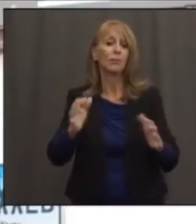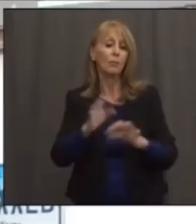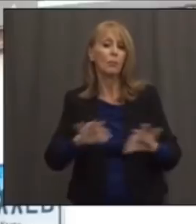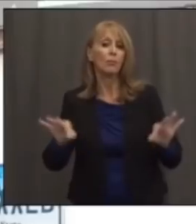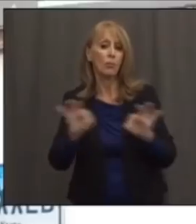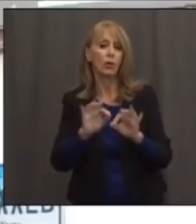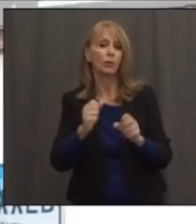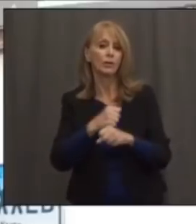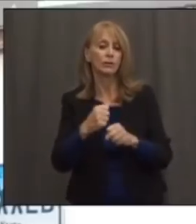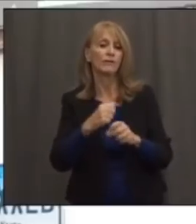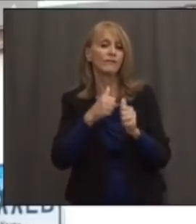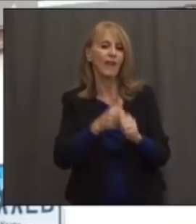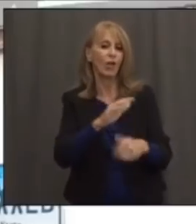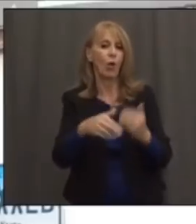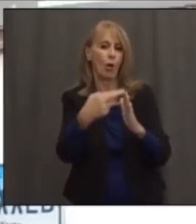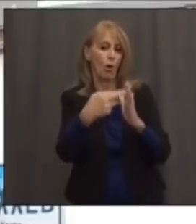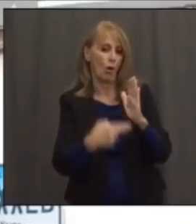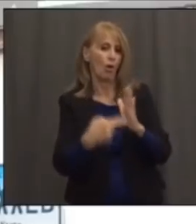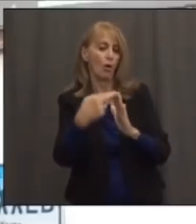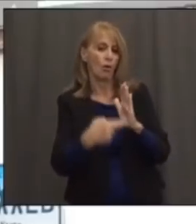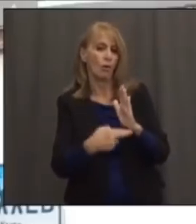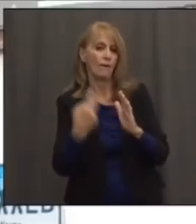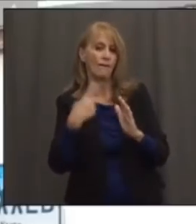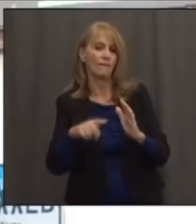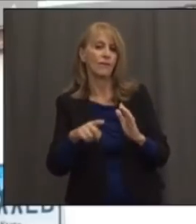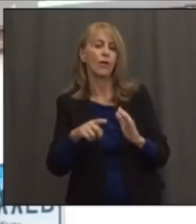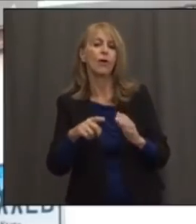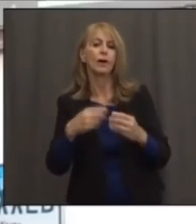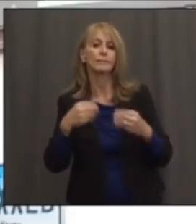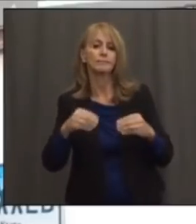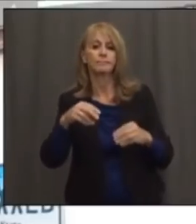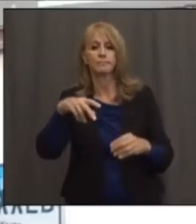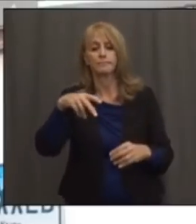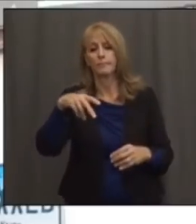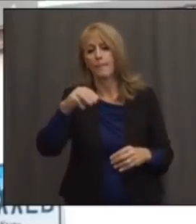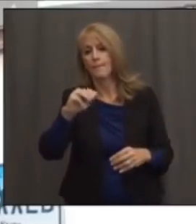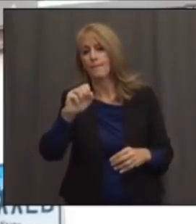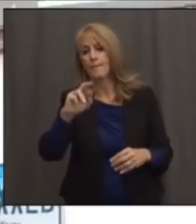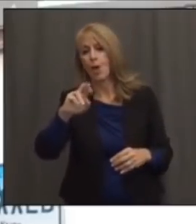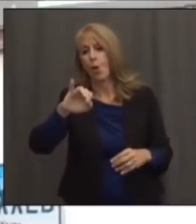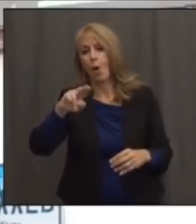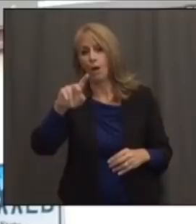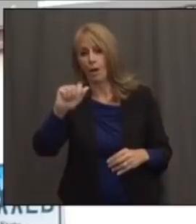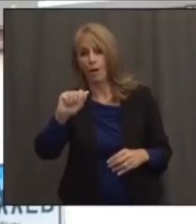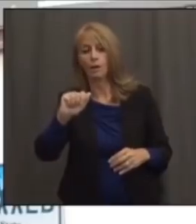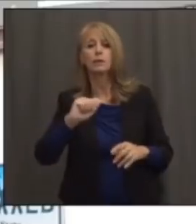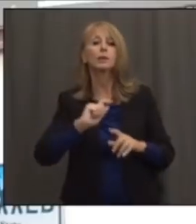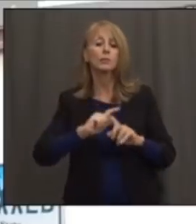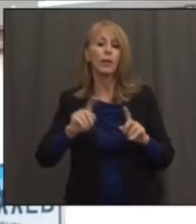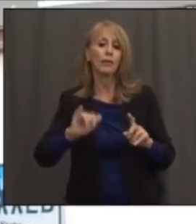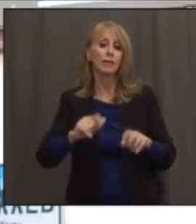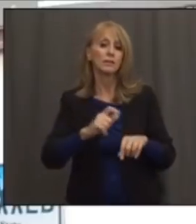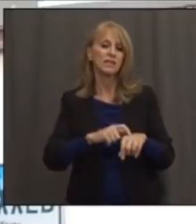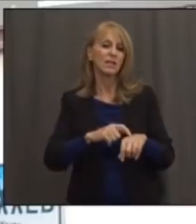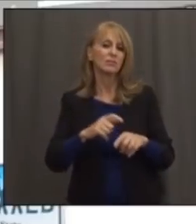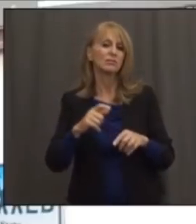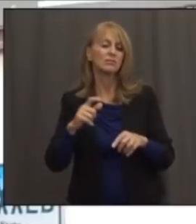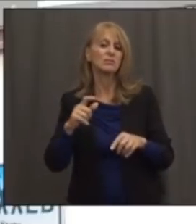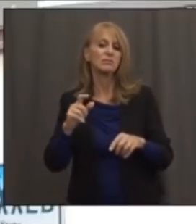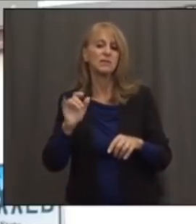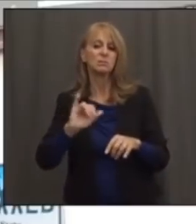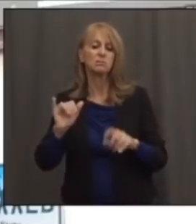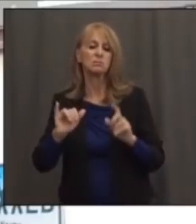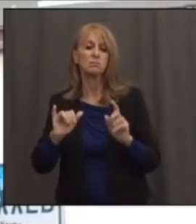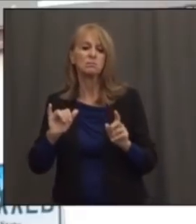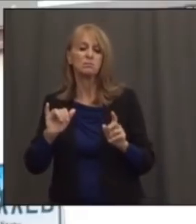the regulations right and go through the proper processes for that. So as the governor said, we're looking at that very much of a similar timeline as the governor stated.